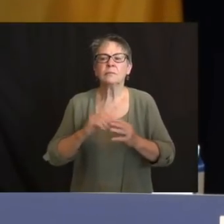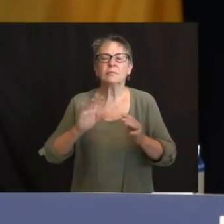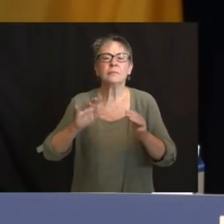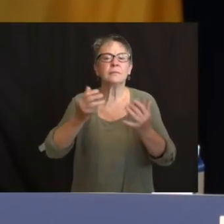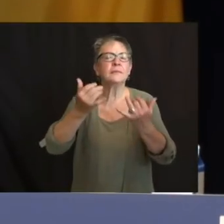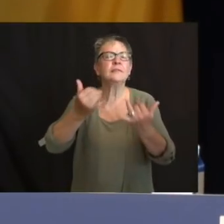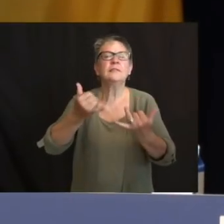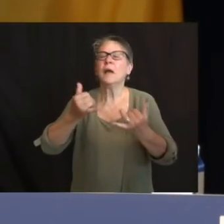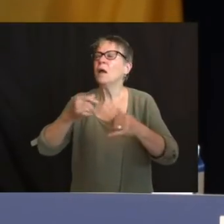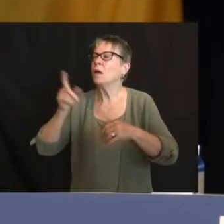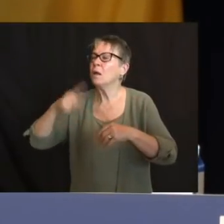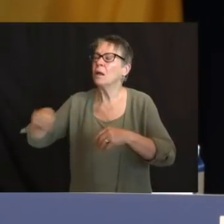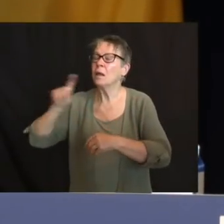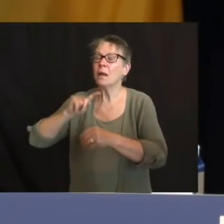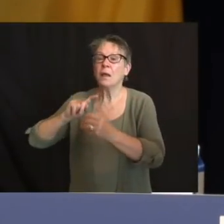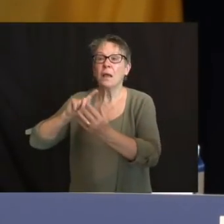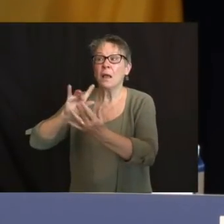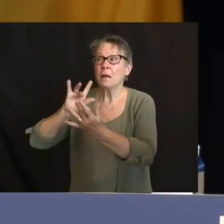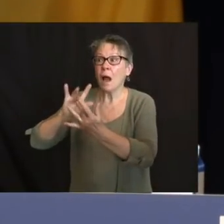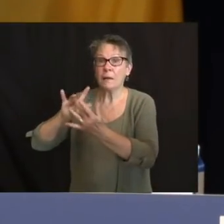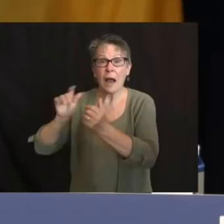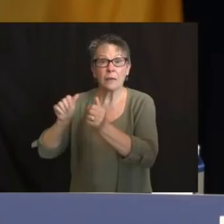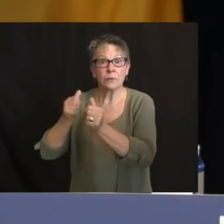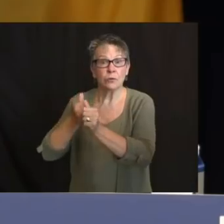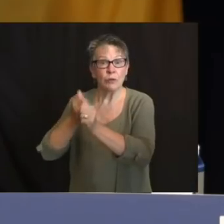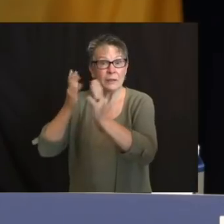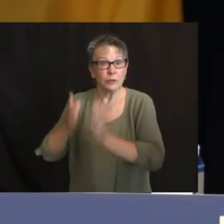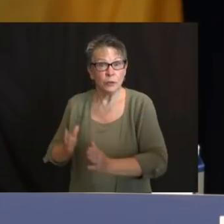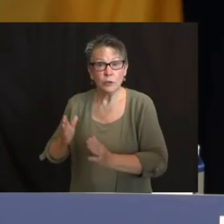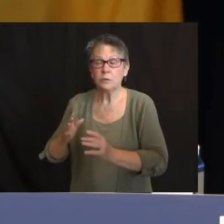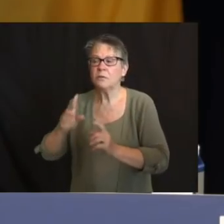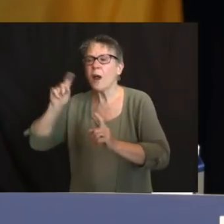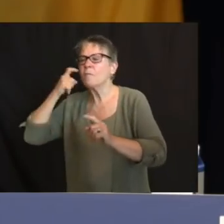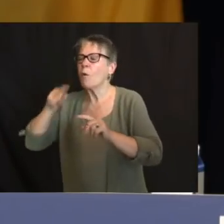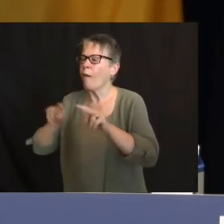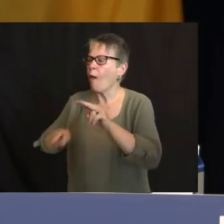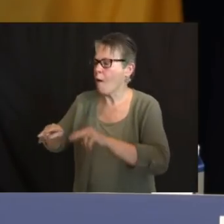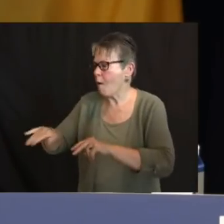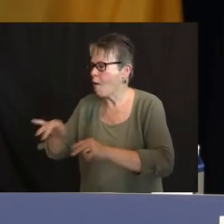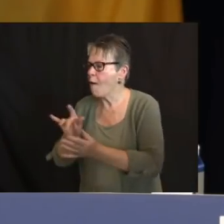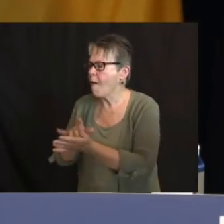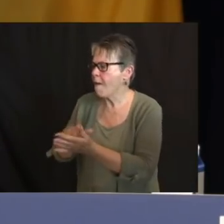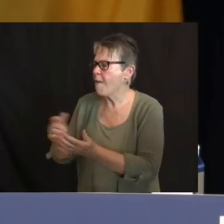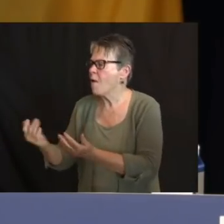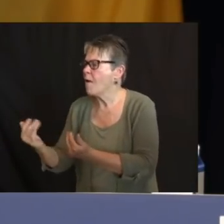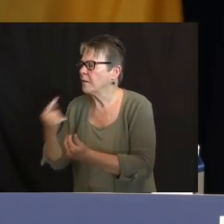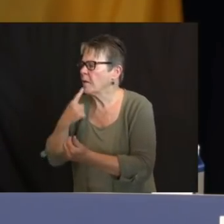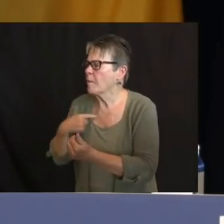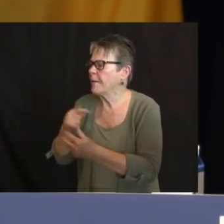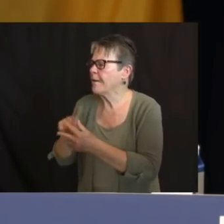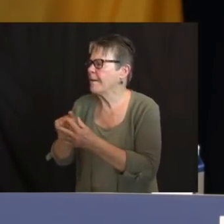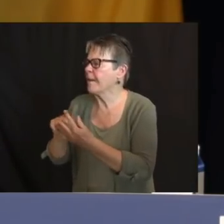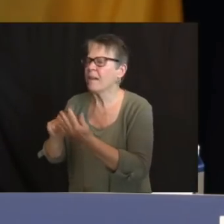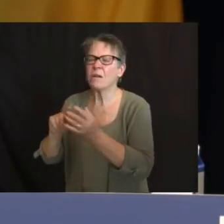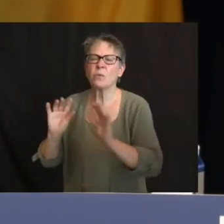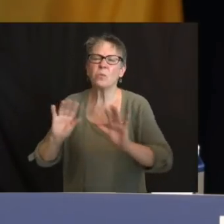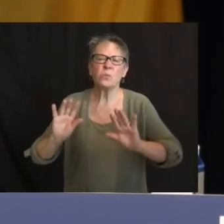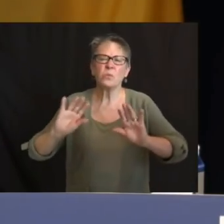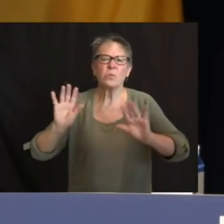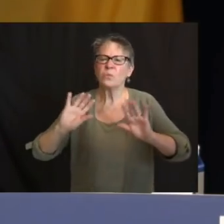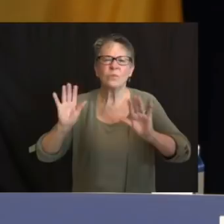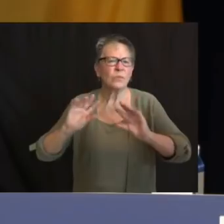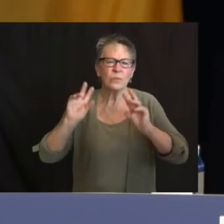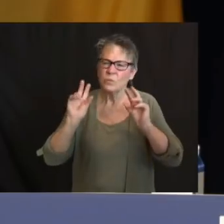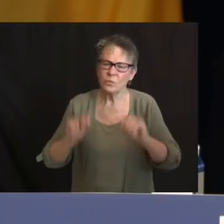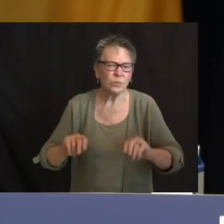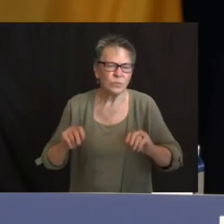community. We all have a tendency to trust and have confidence in people that we